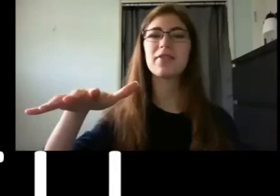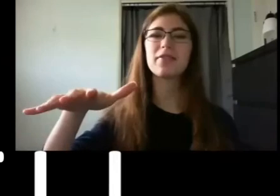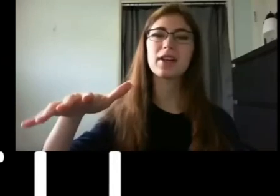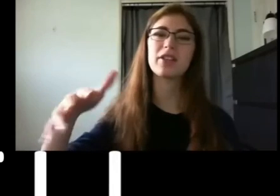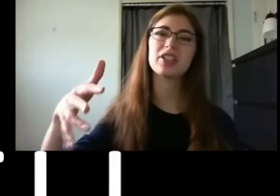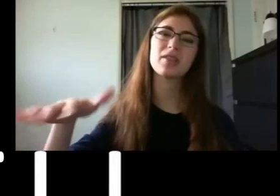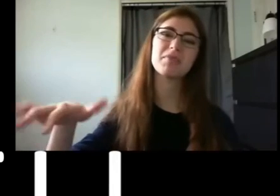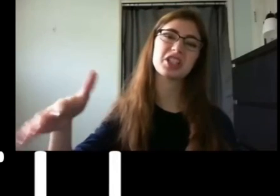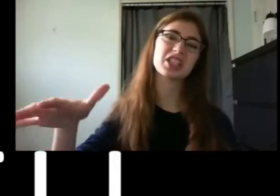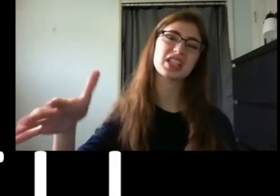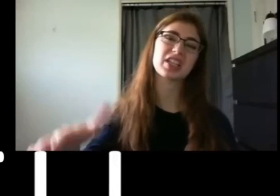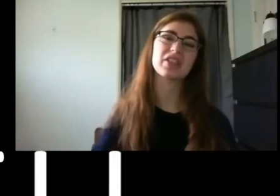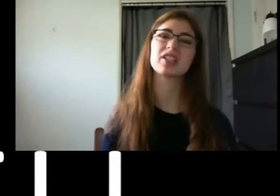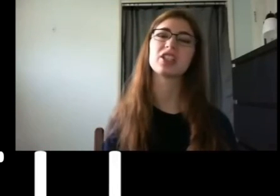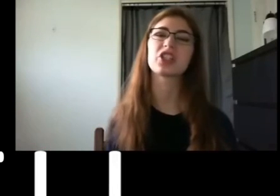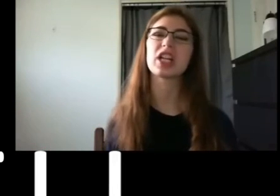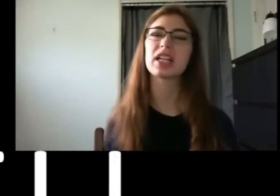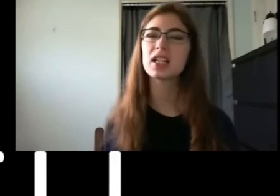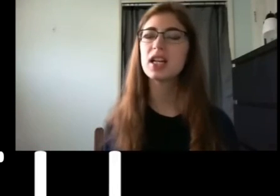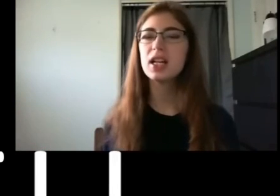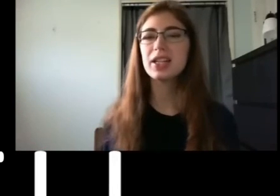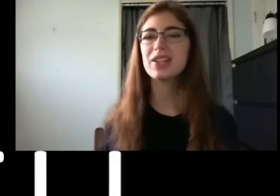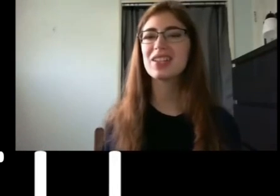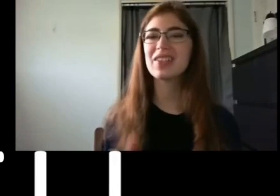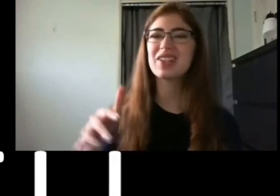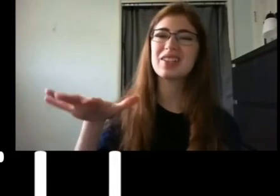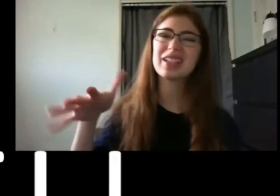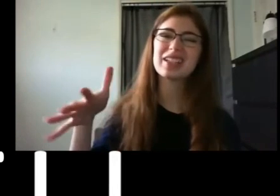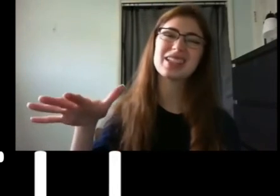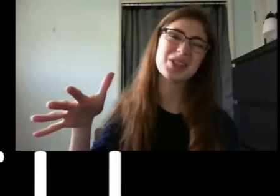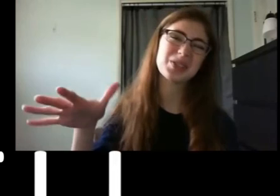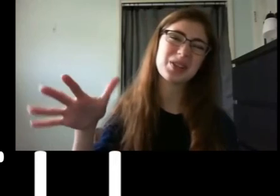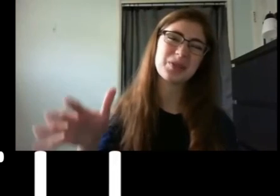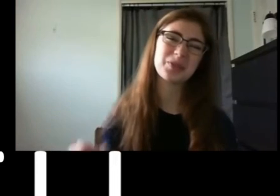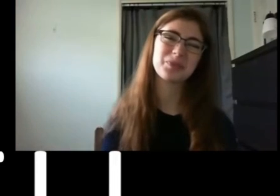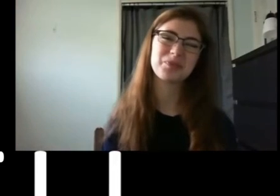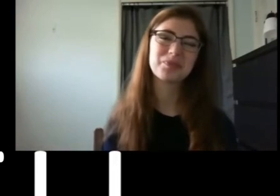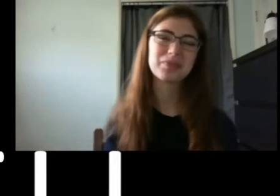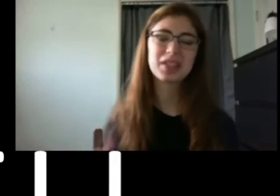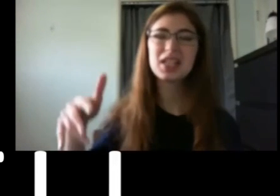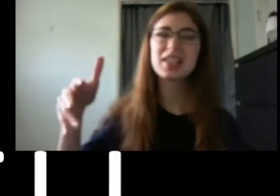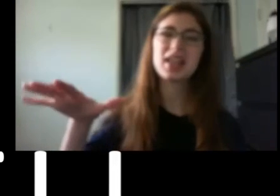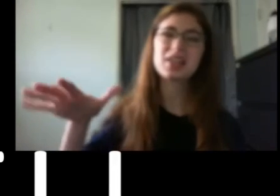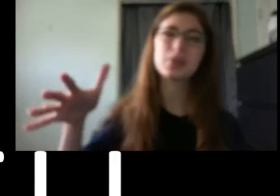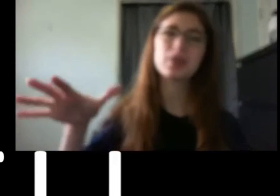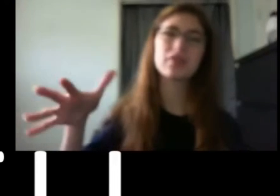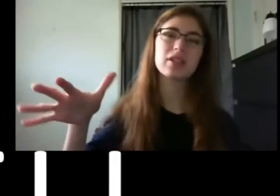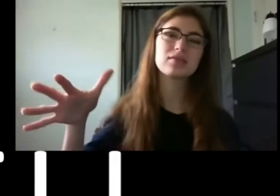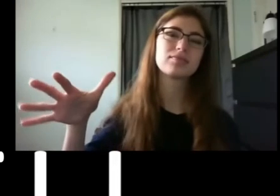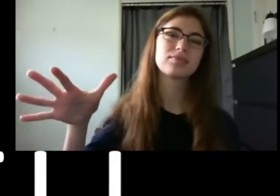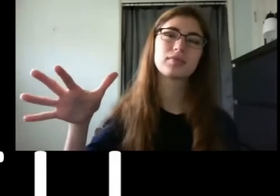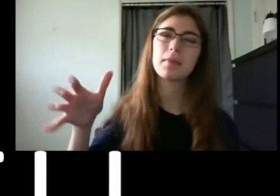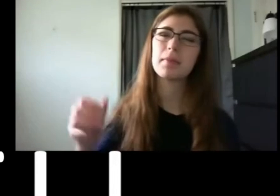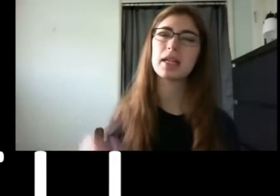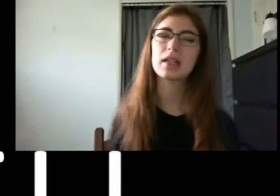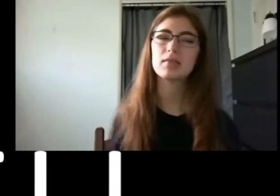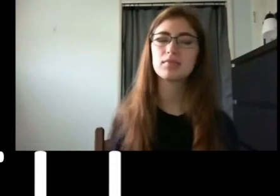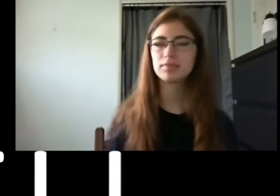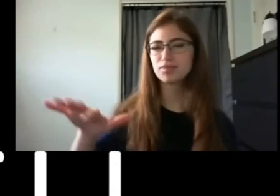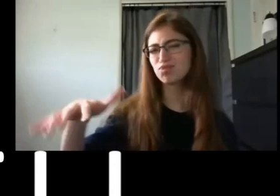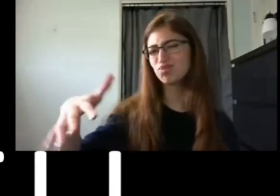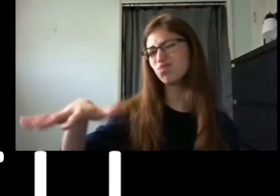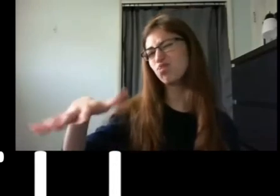With a 5 handshake, you're just going to give it a little shake. You know, like if you're going to so, that sort of a